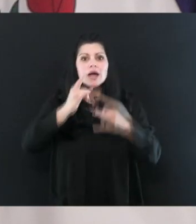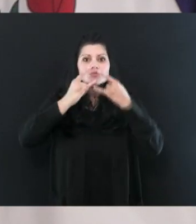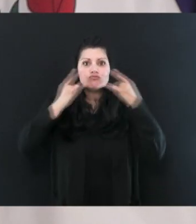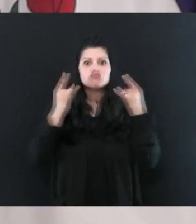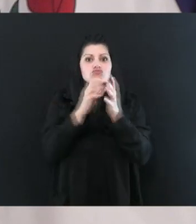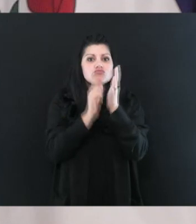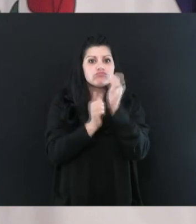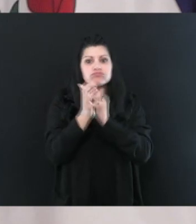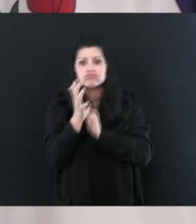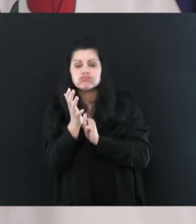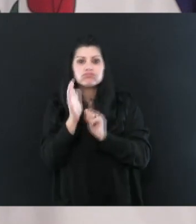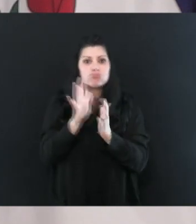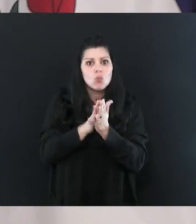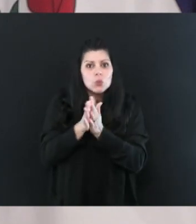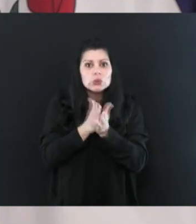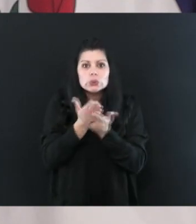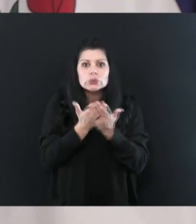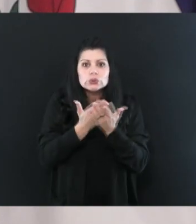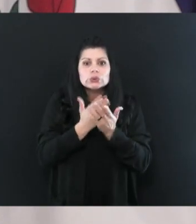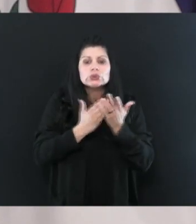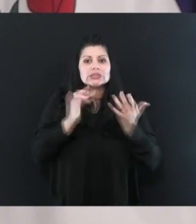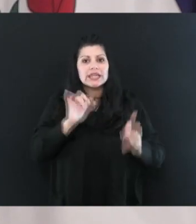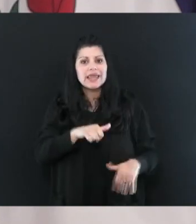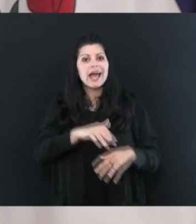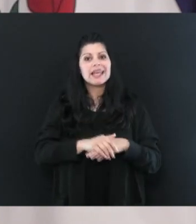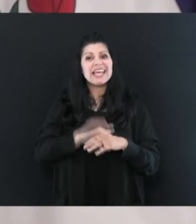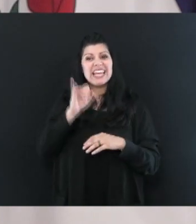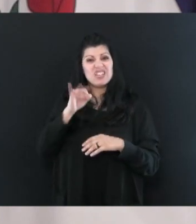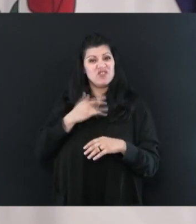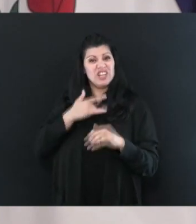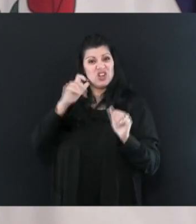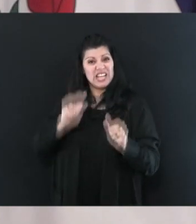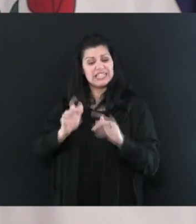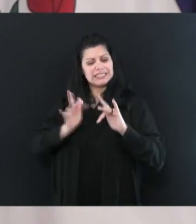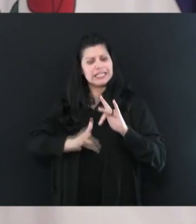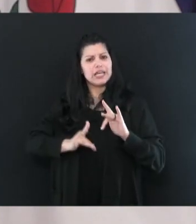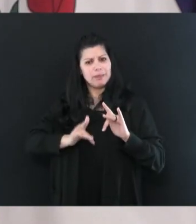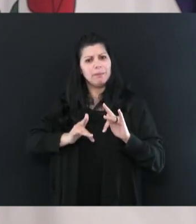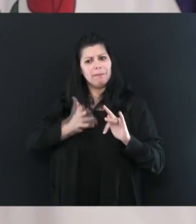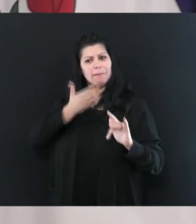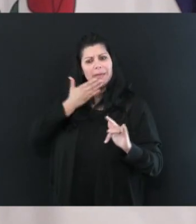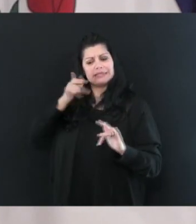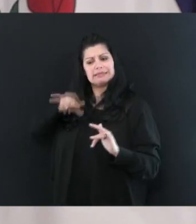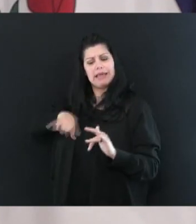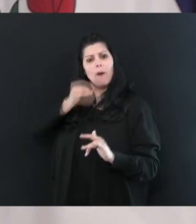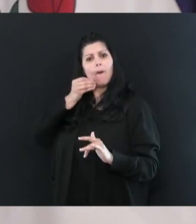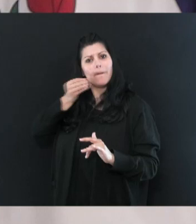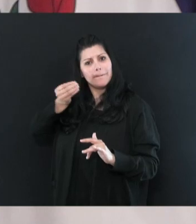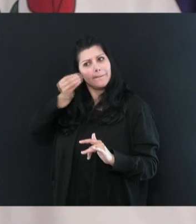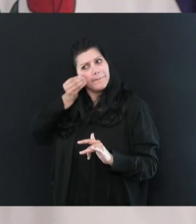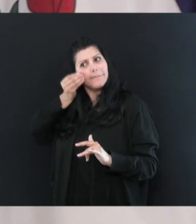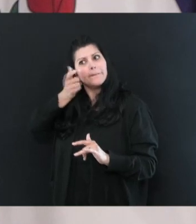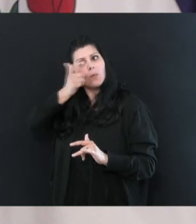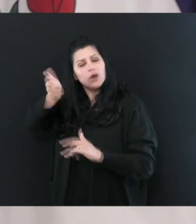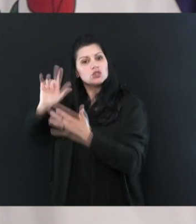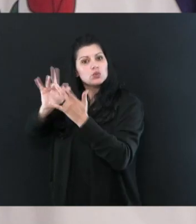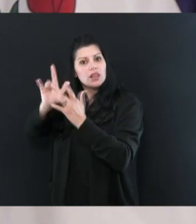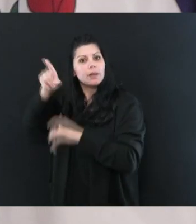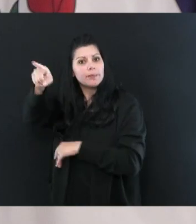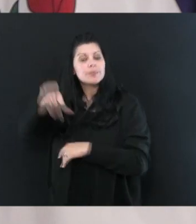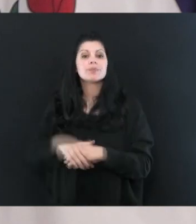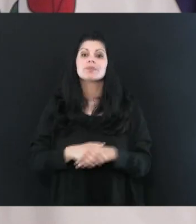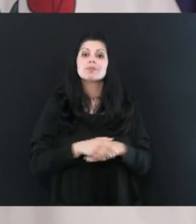everything and get online services or whatever it may be. It may be better. From the